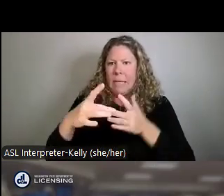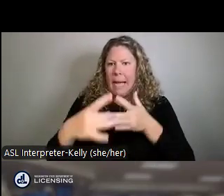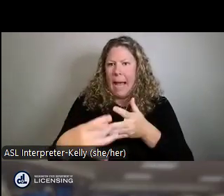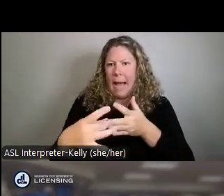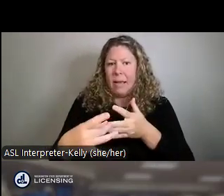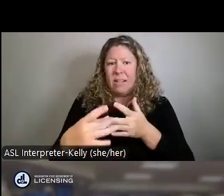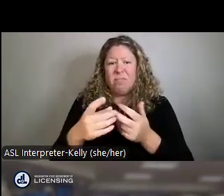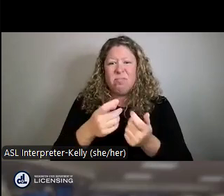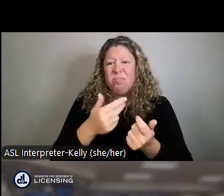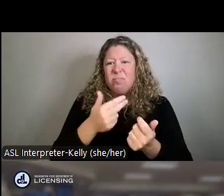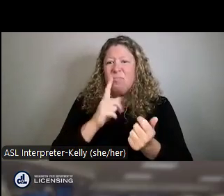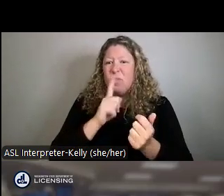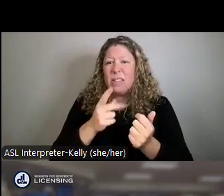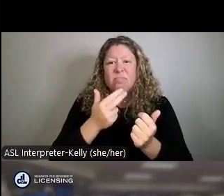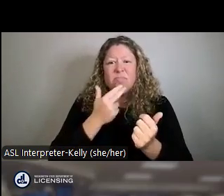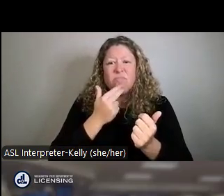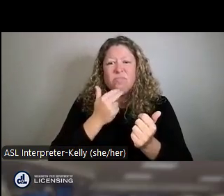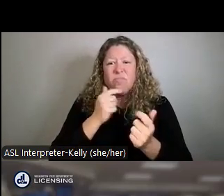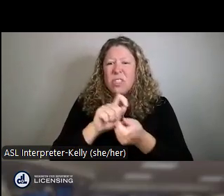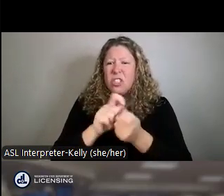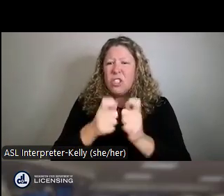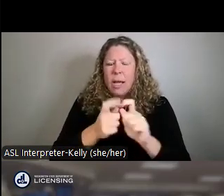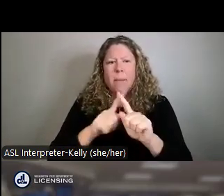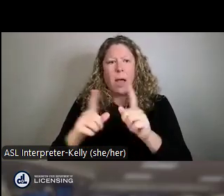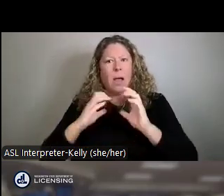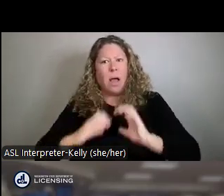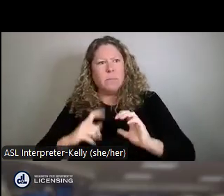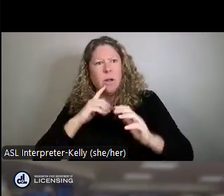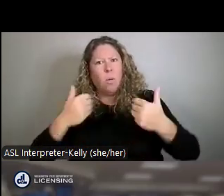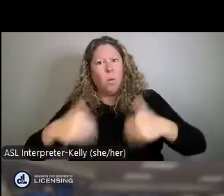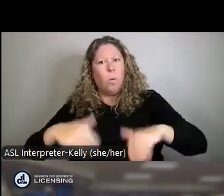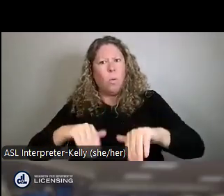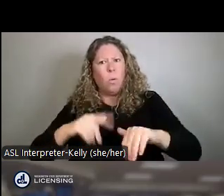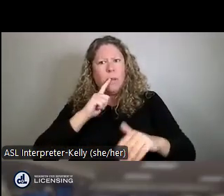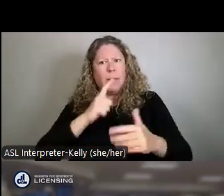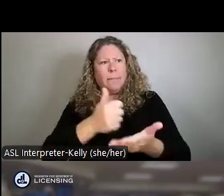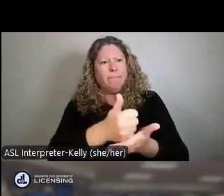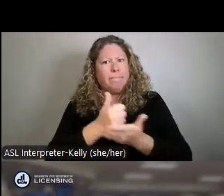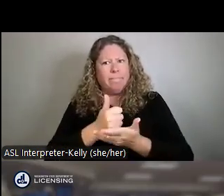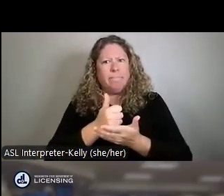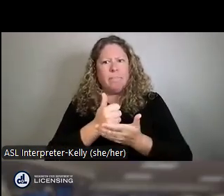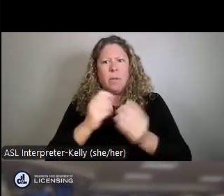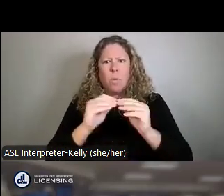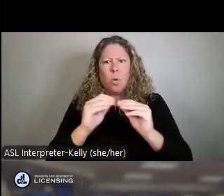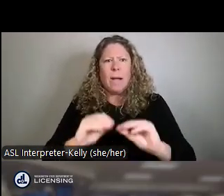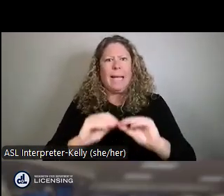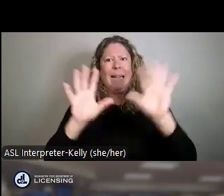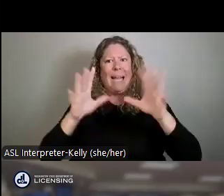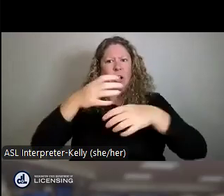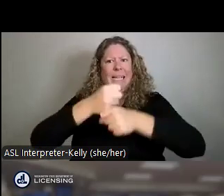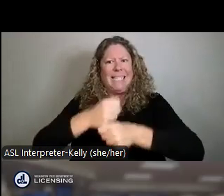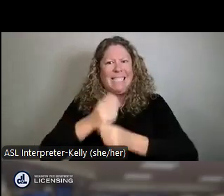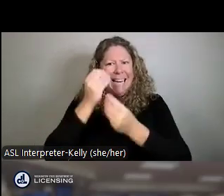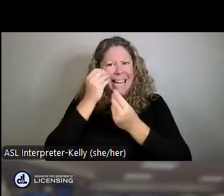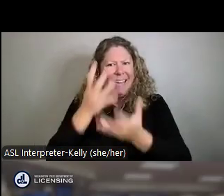led to great responses from customers who said they really appreciated having clear, consistent info that's easy to find in